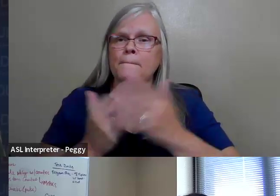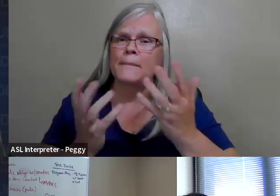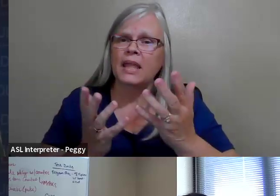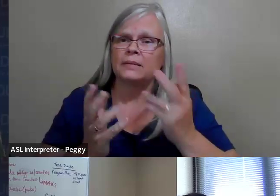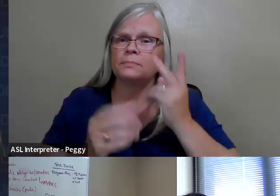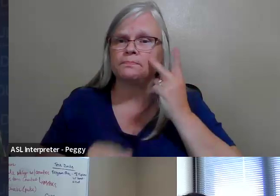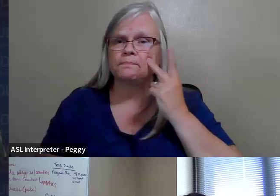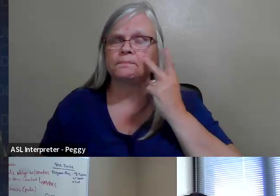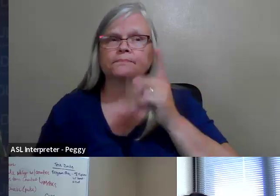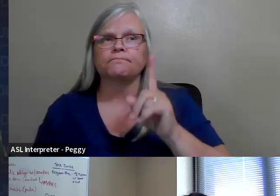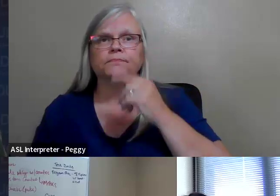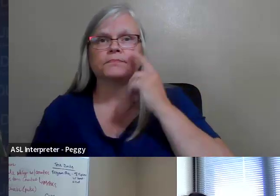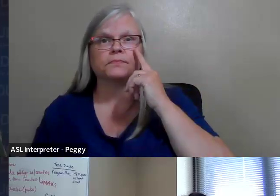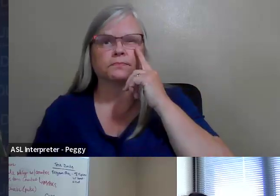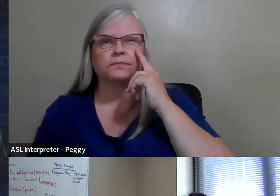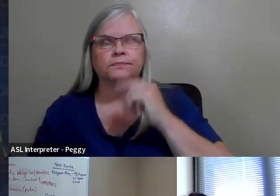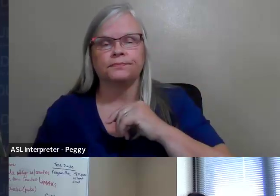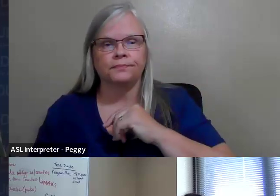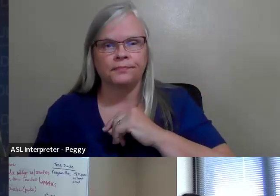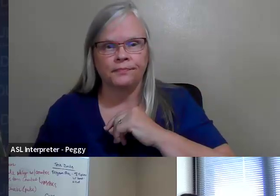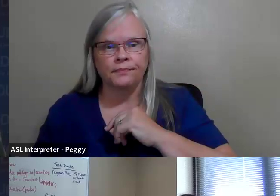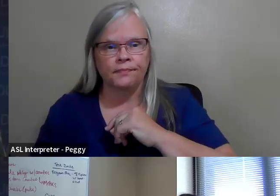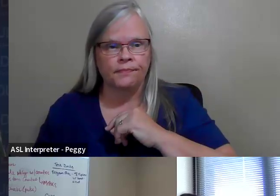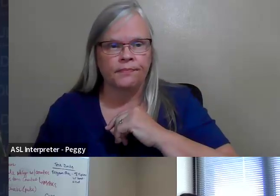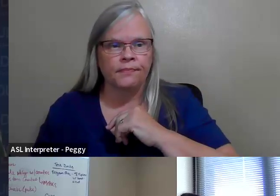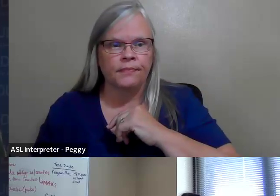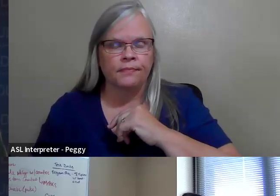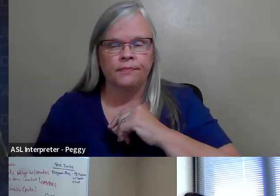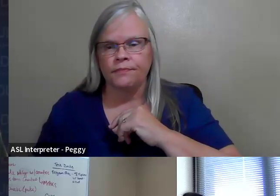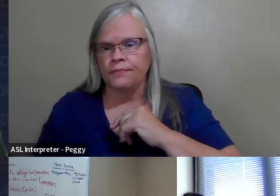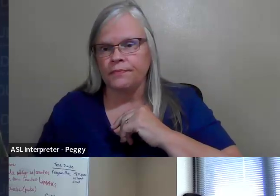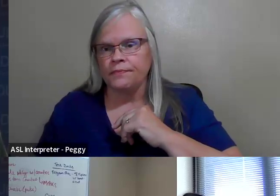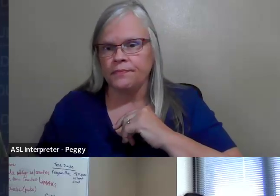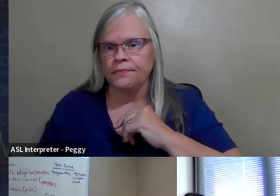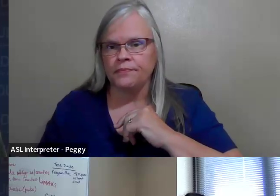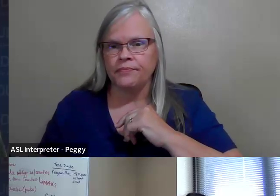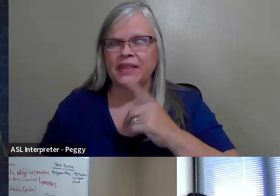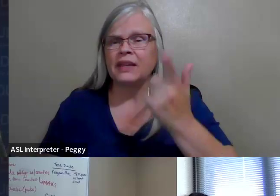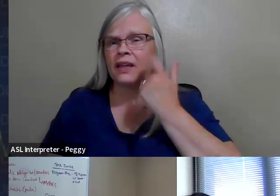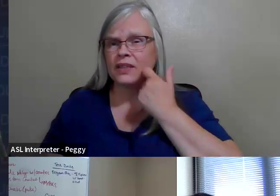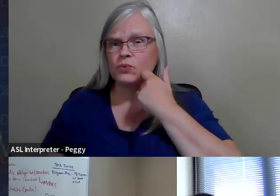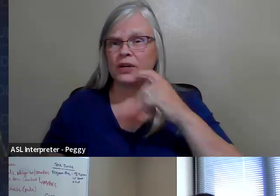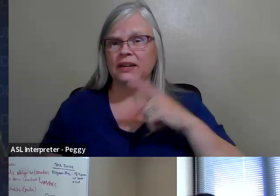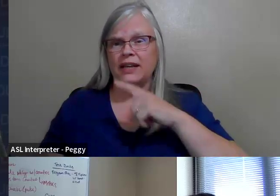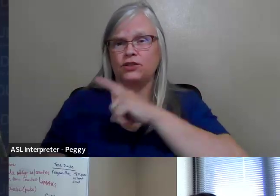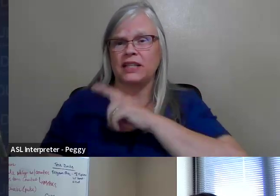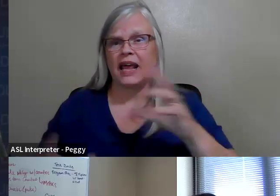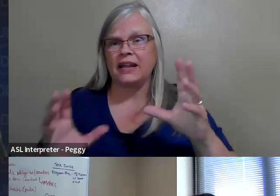Let's see. As far as so far this most recent legislative